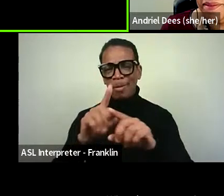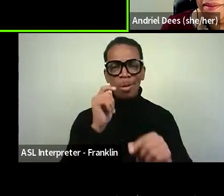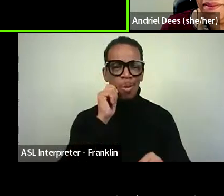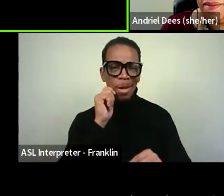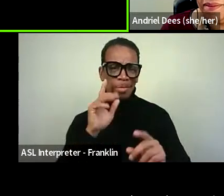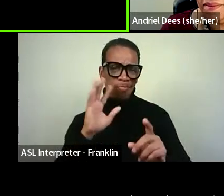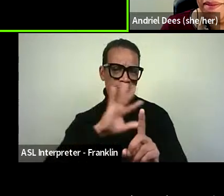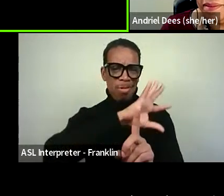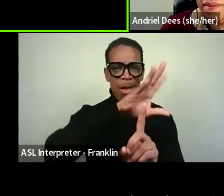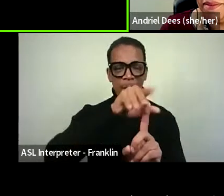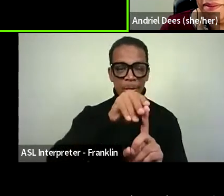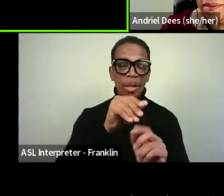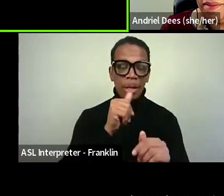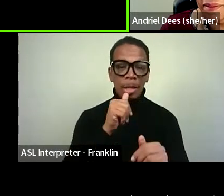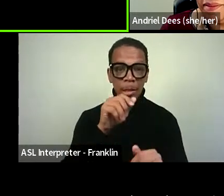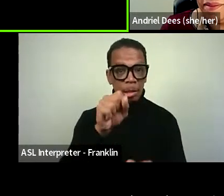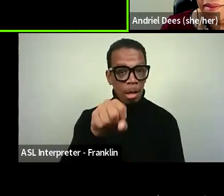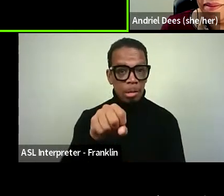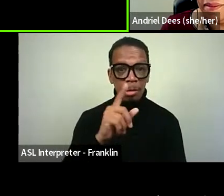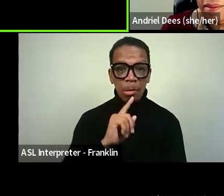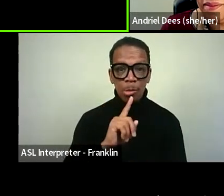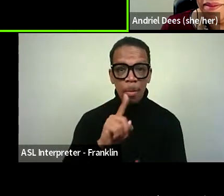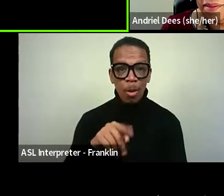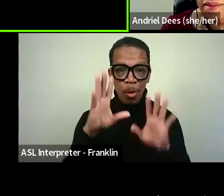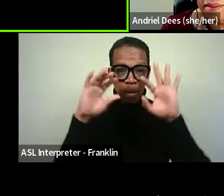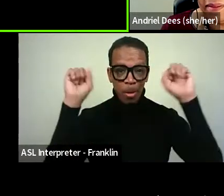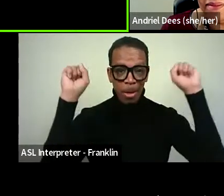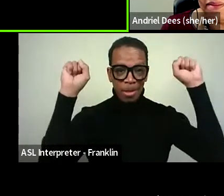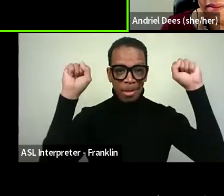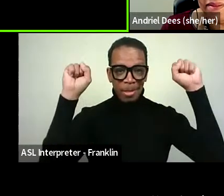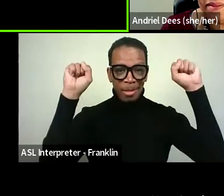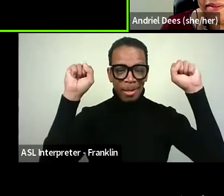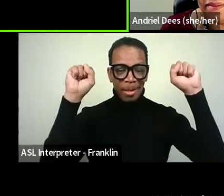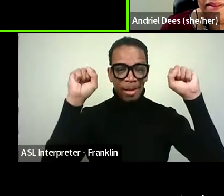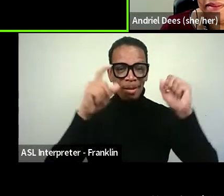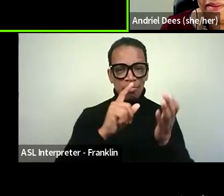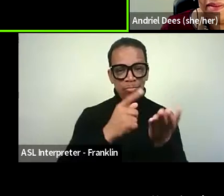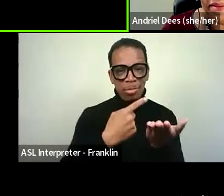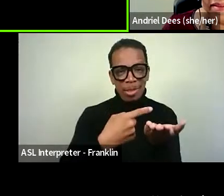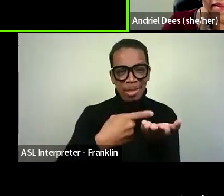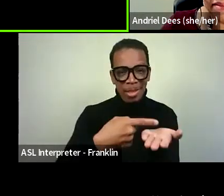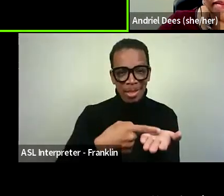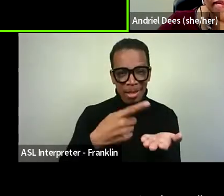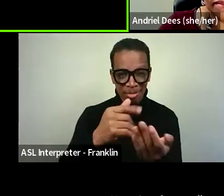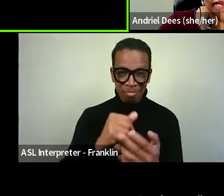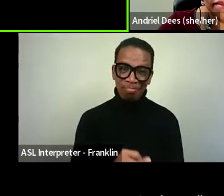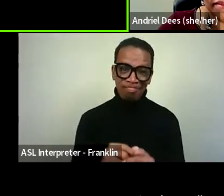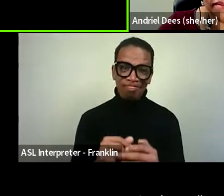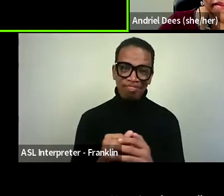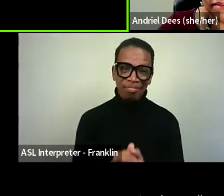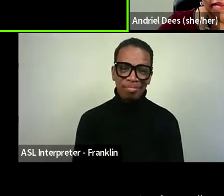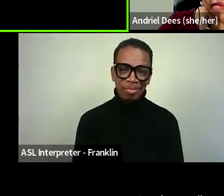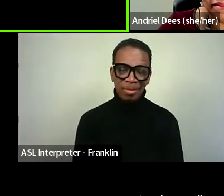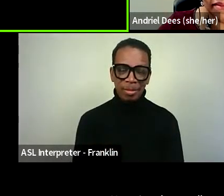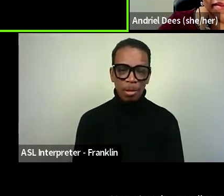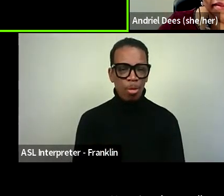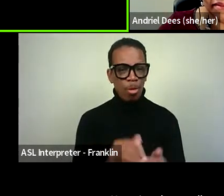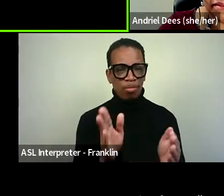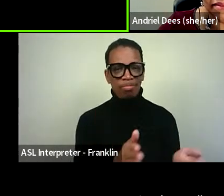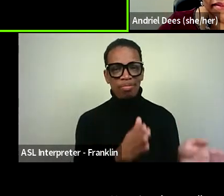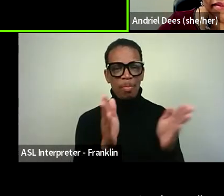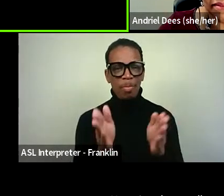actually a report where presidents have rated that. Also, as you continue to